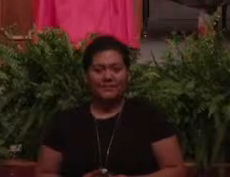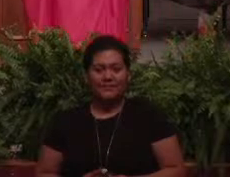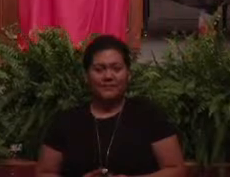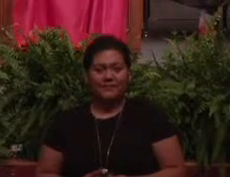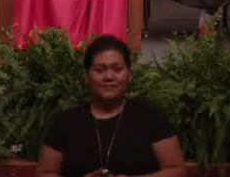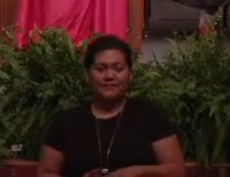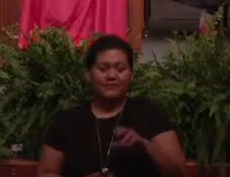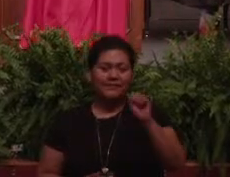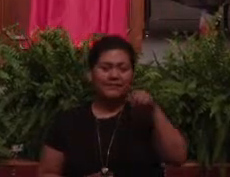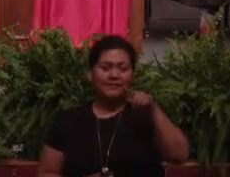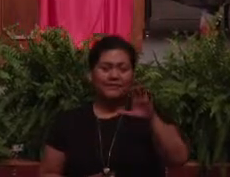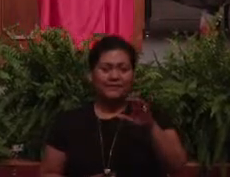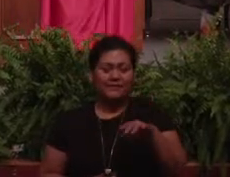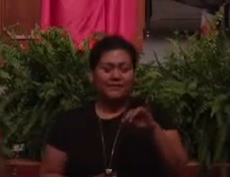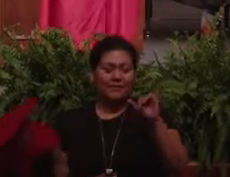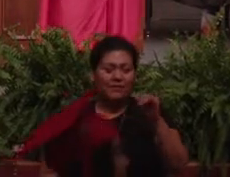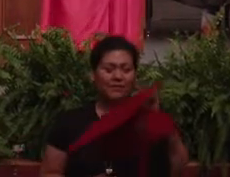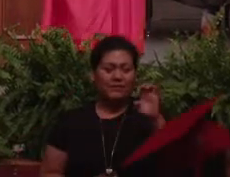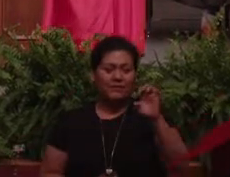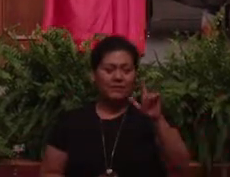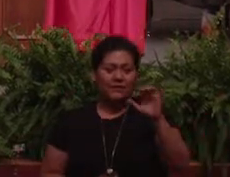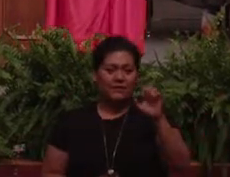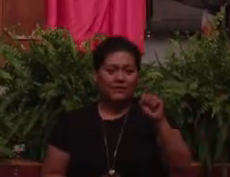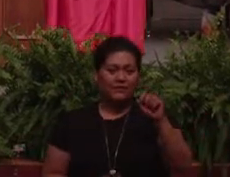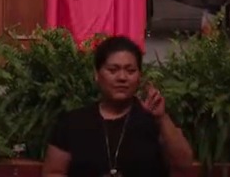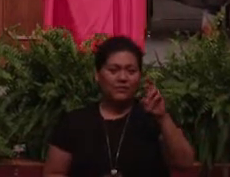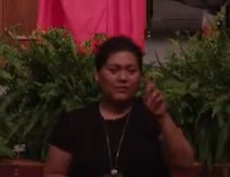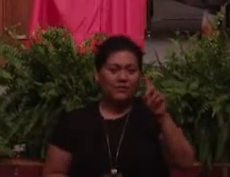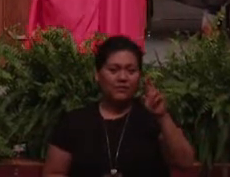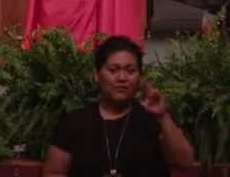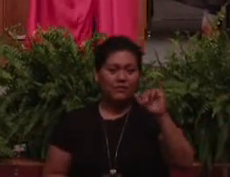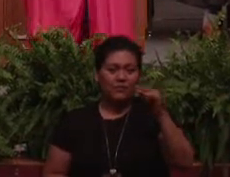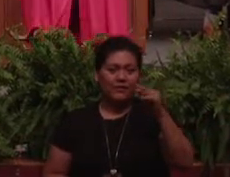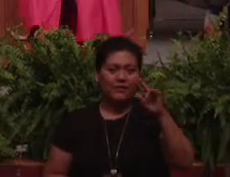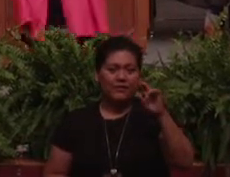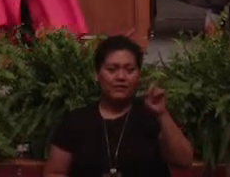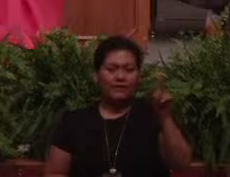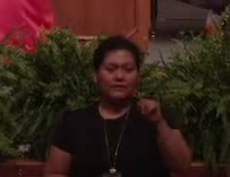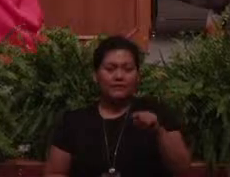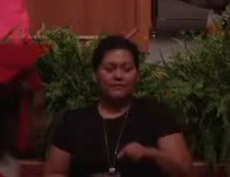Attending St. Philip's College, Jose Luis Rodriguez.